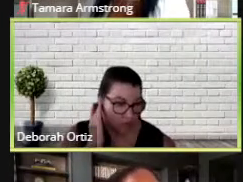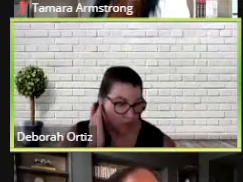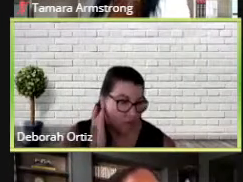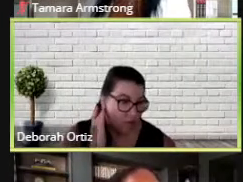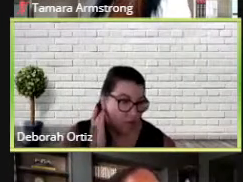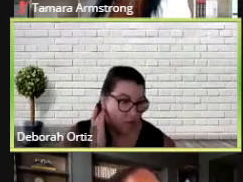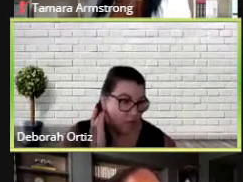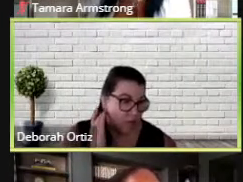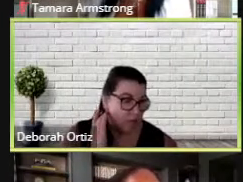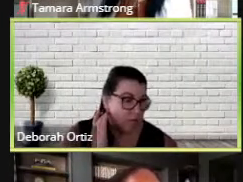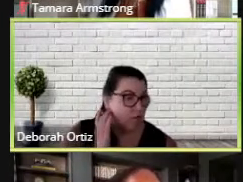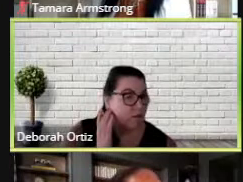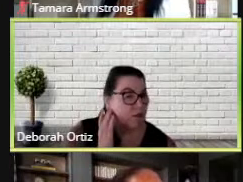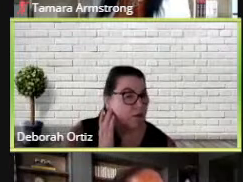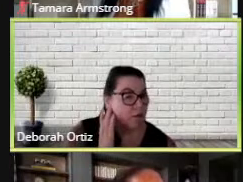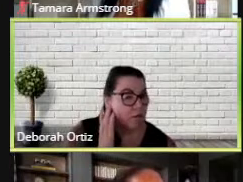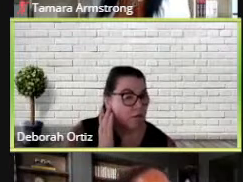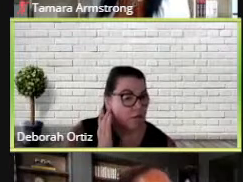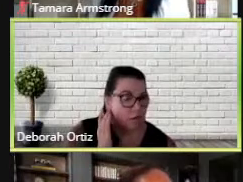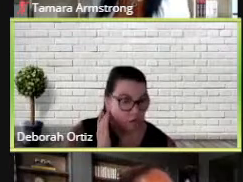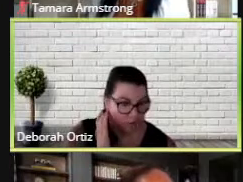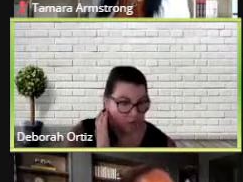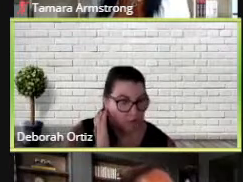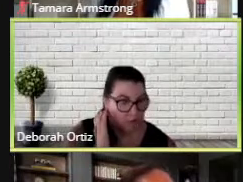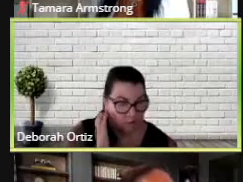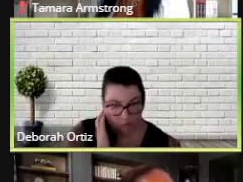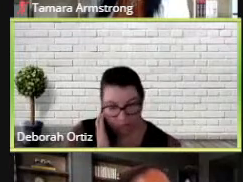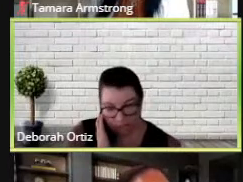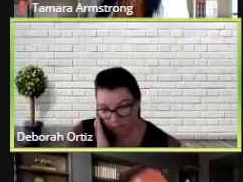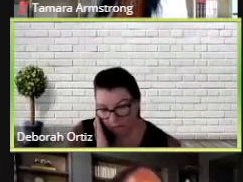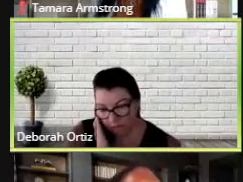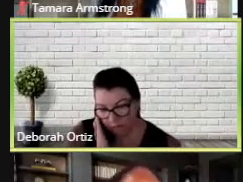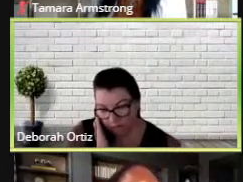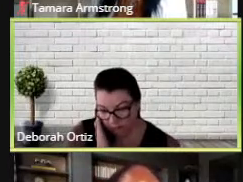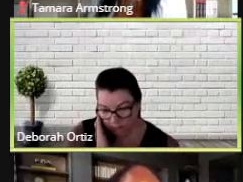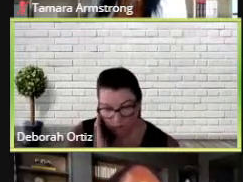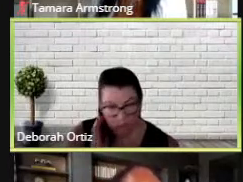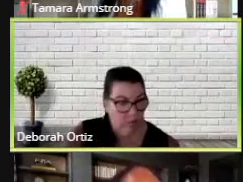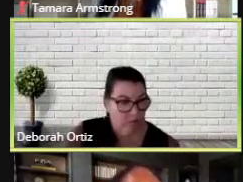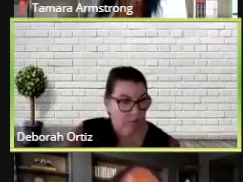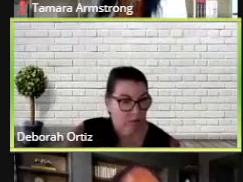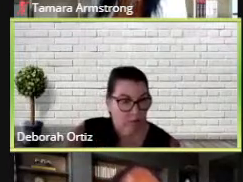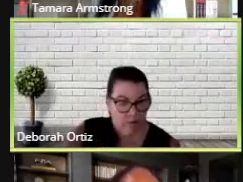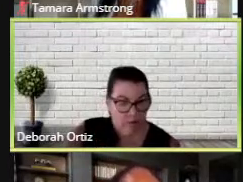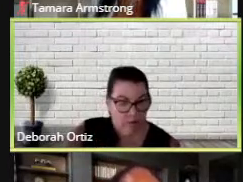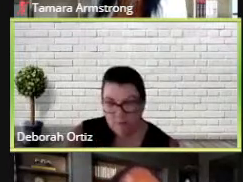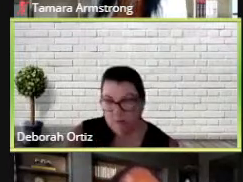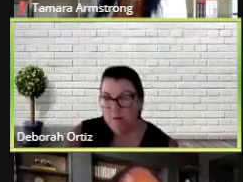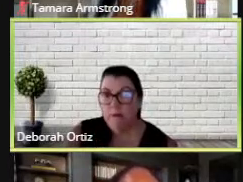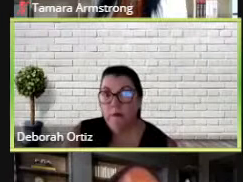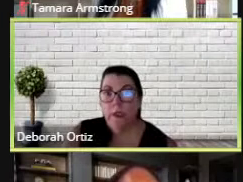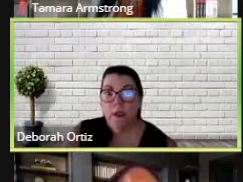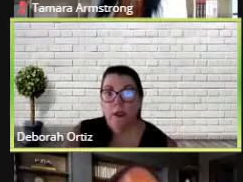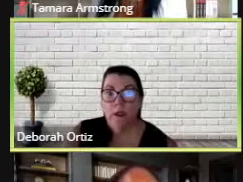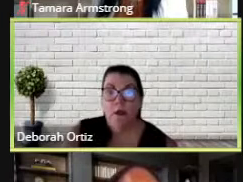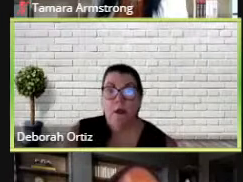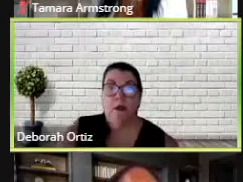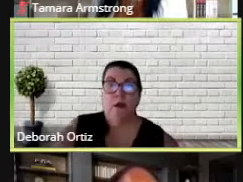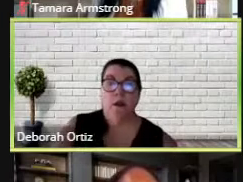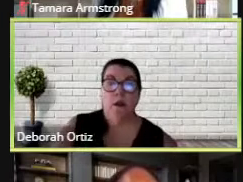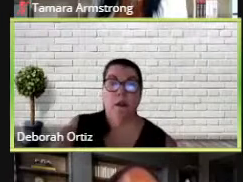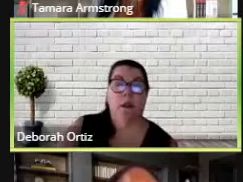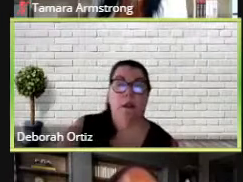VAERS, which I'm looking at right now, which is put on by the CDC, I